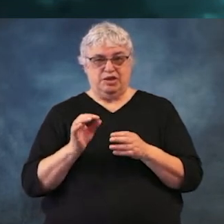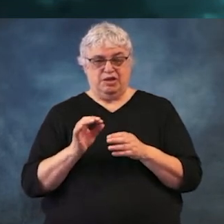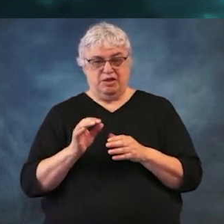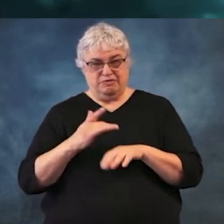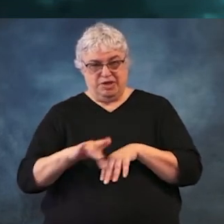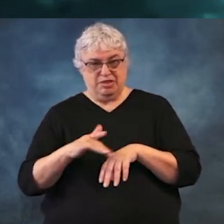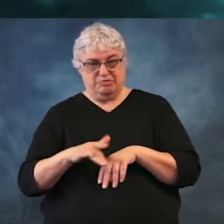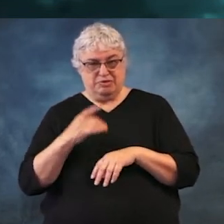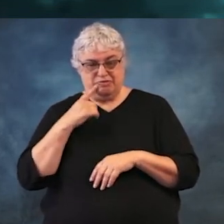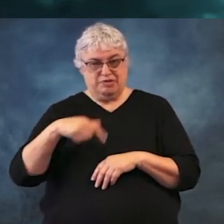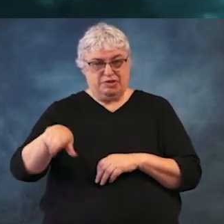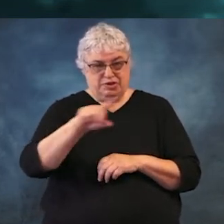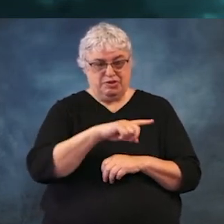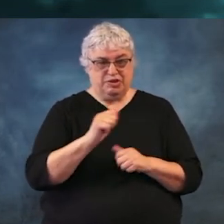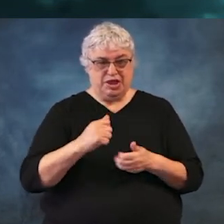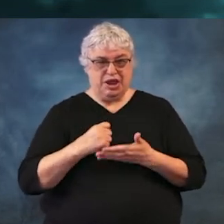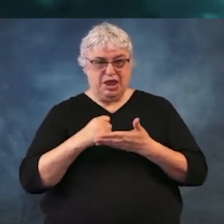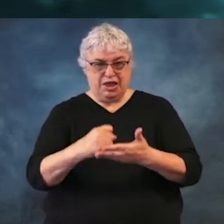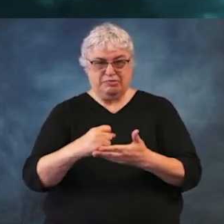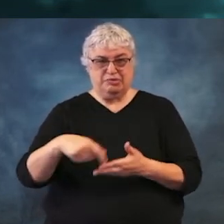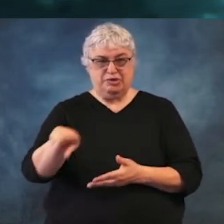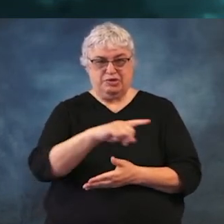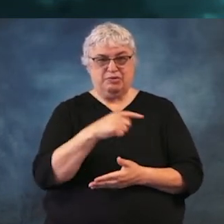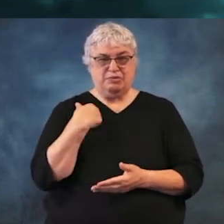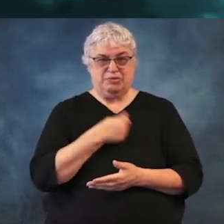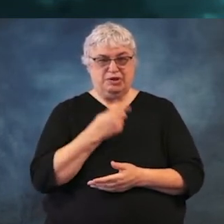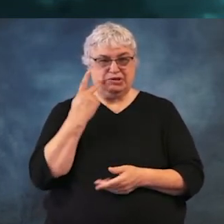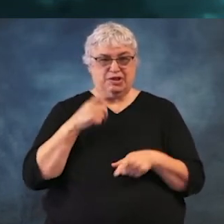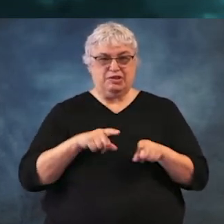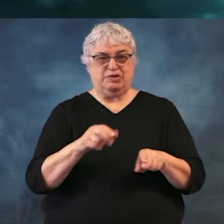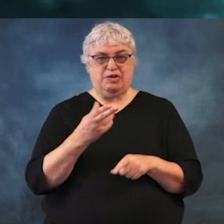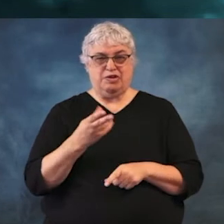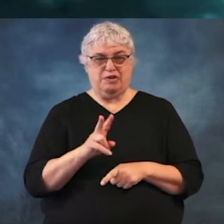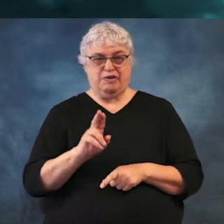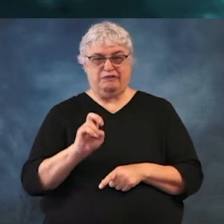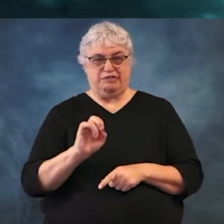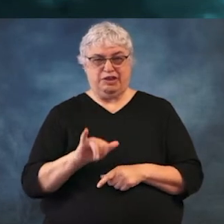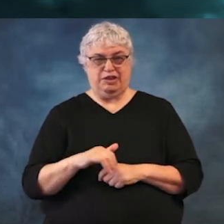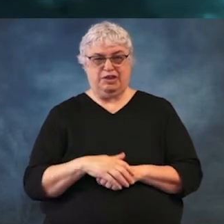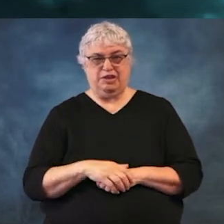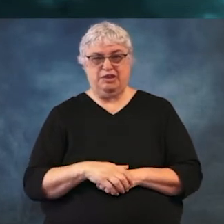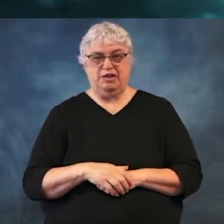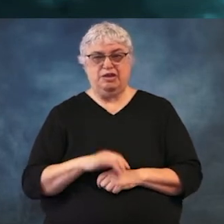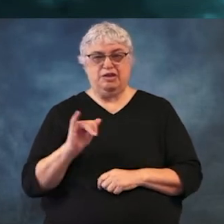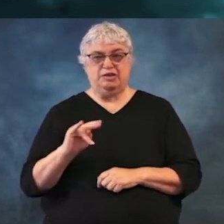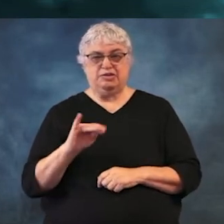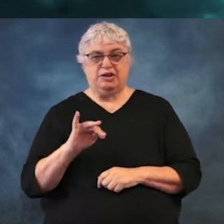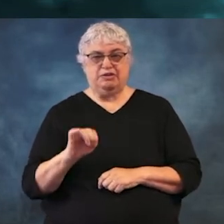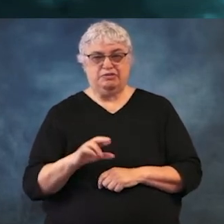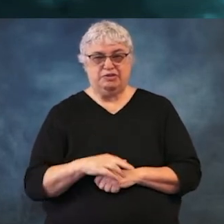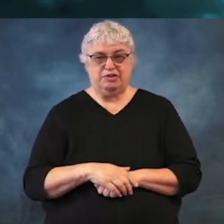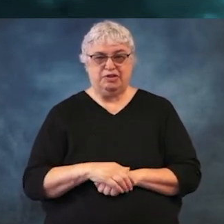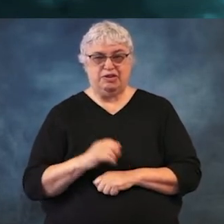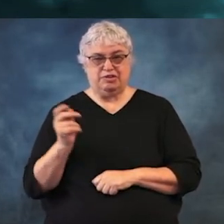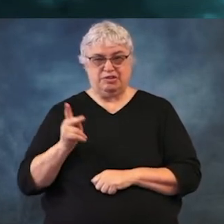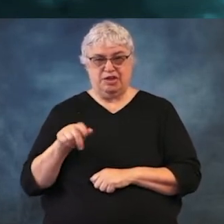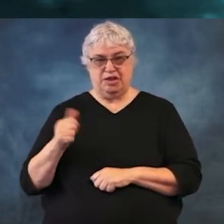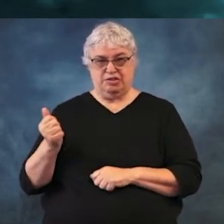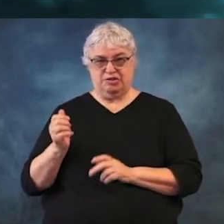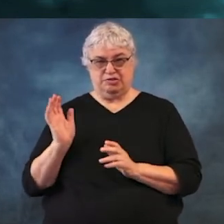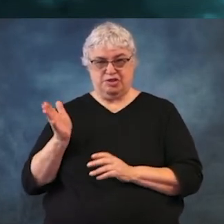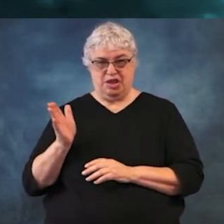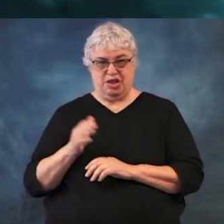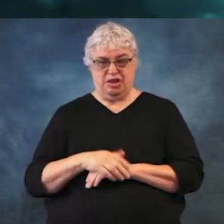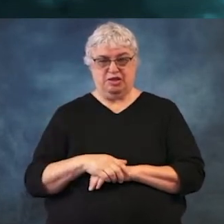way that can get you help is something that we certainly saw during Harvey. I think, as the other two spoke,